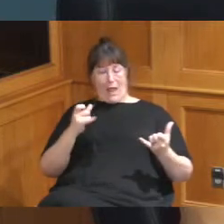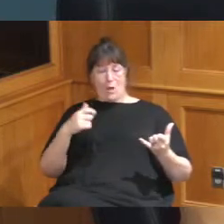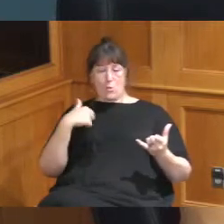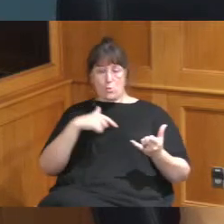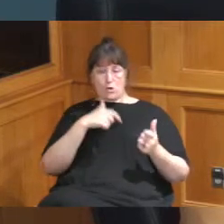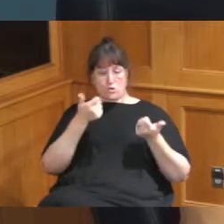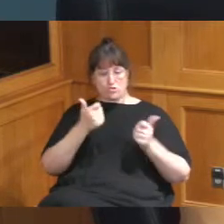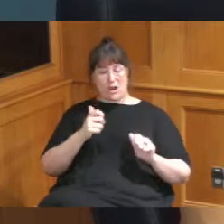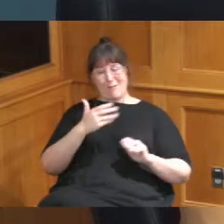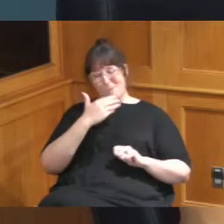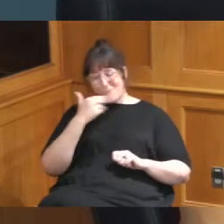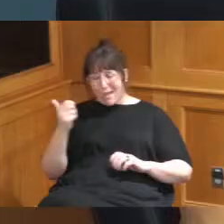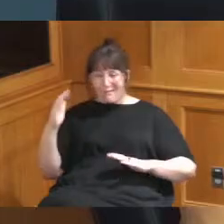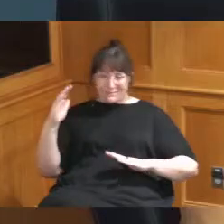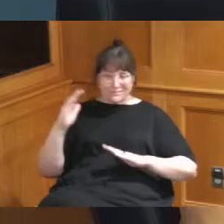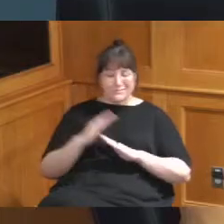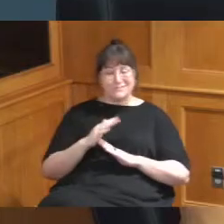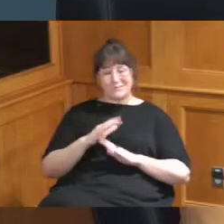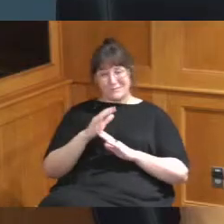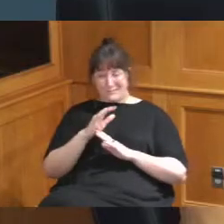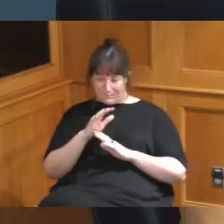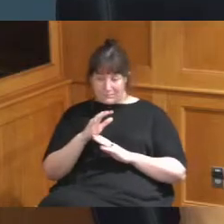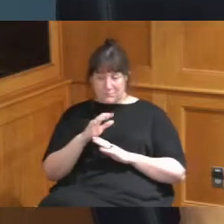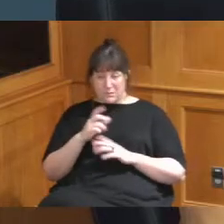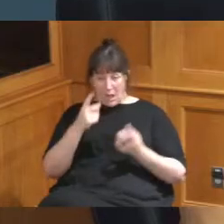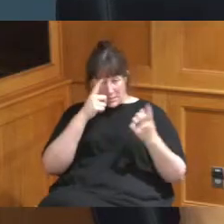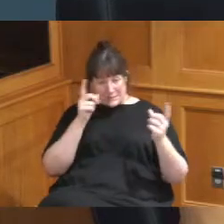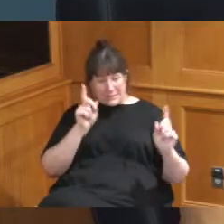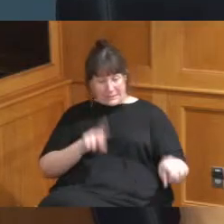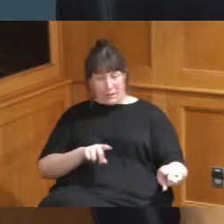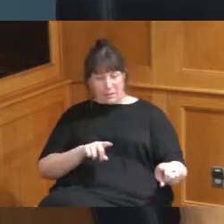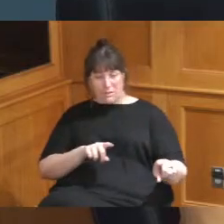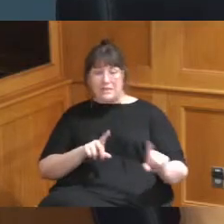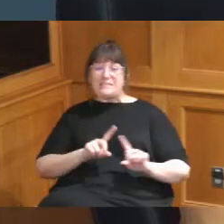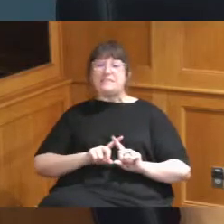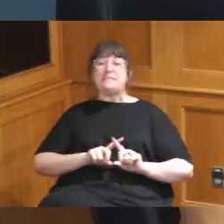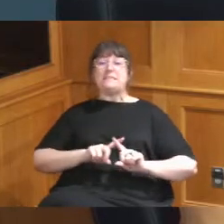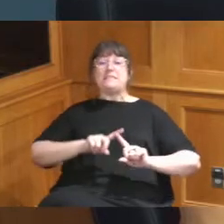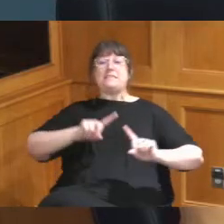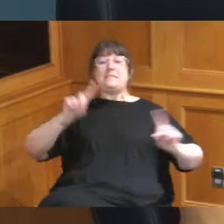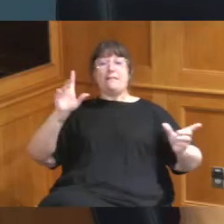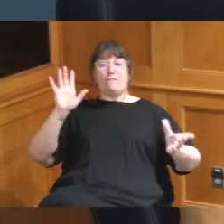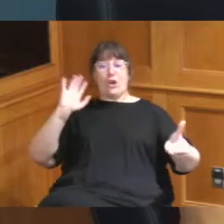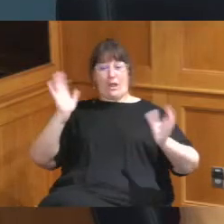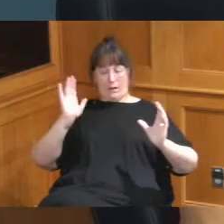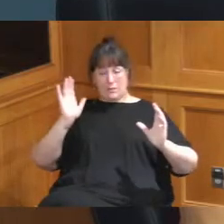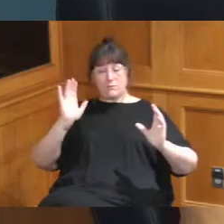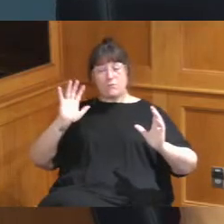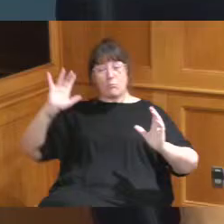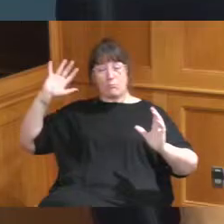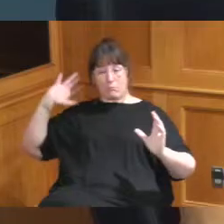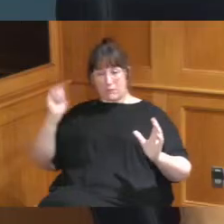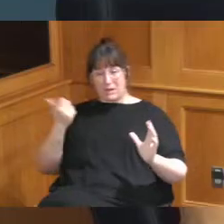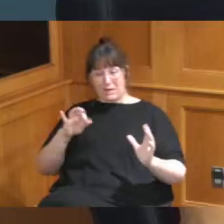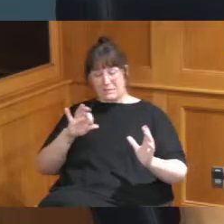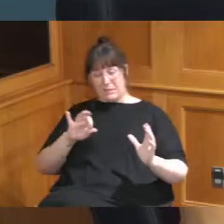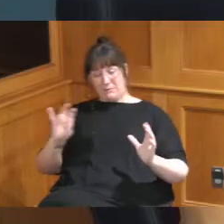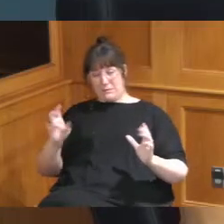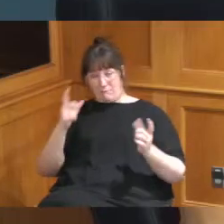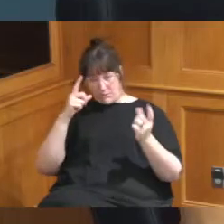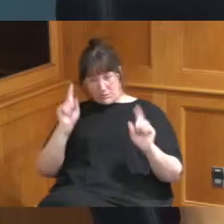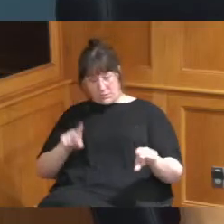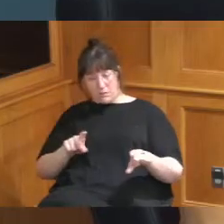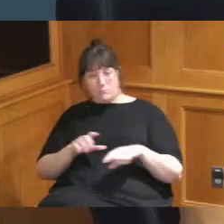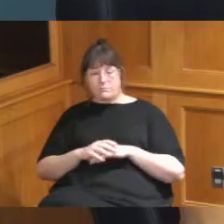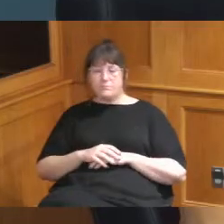get the best deal we can for taxpayers, very different from the original deal by the way, but also